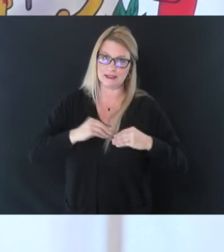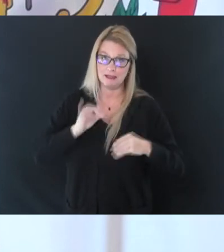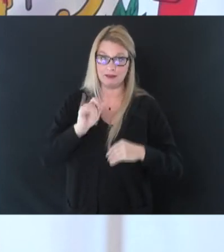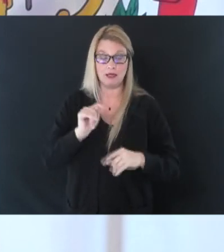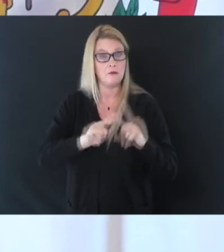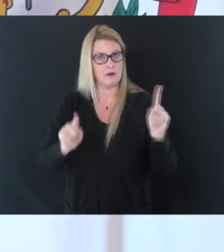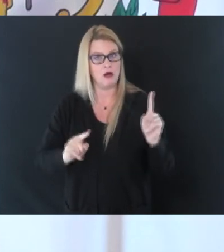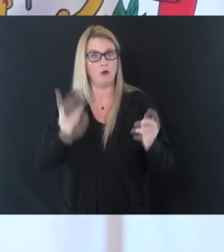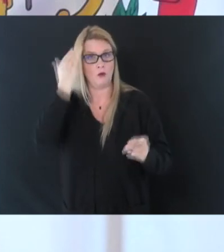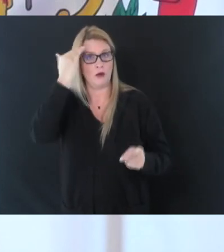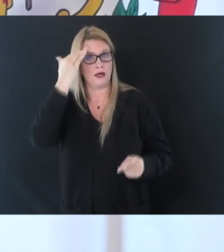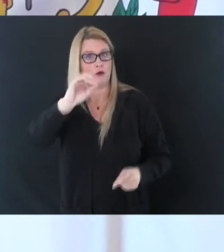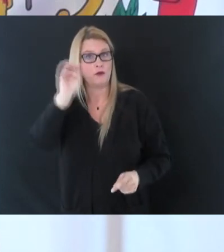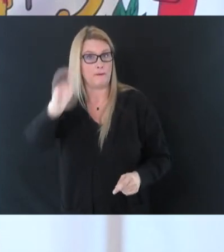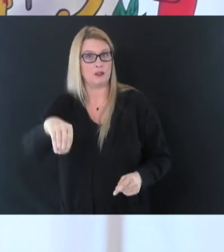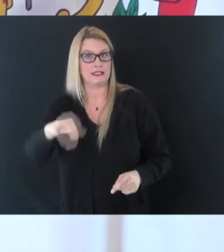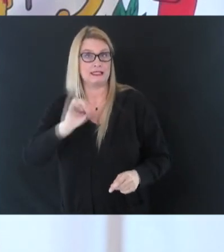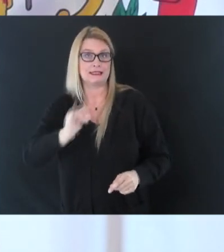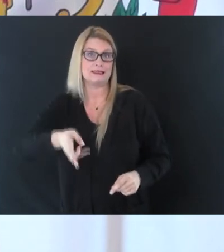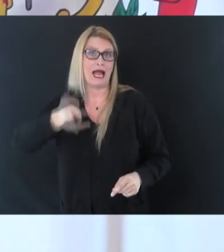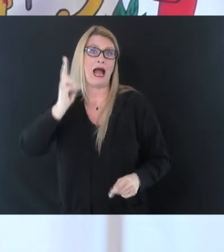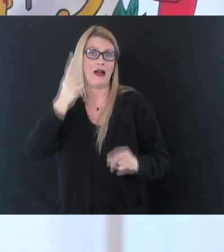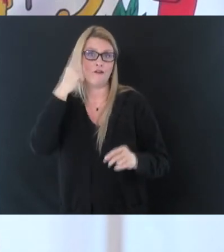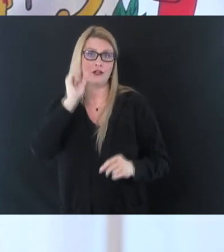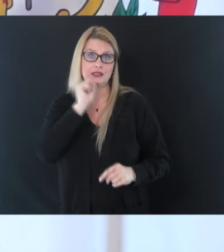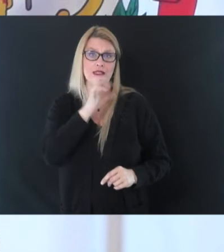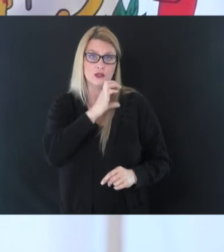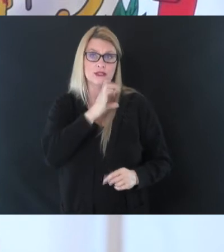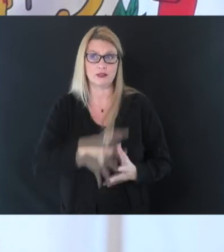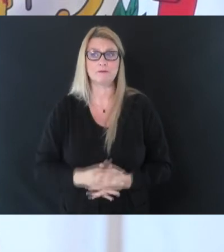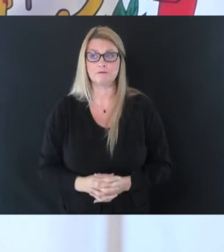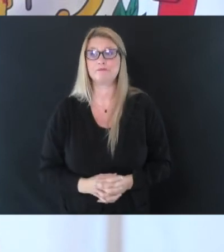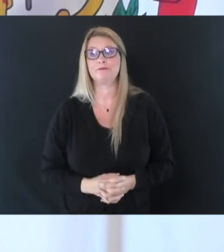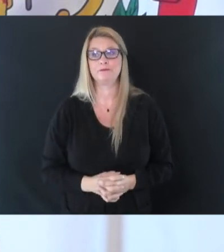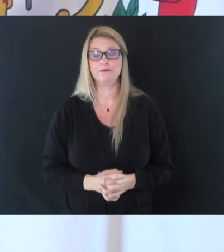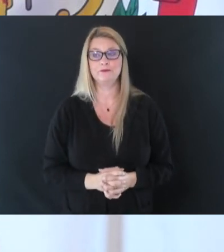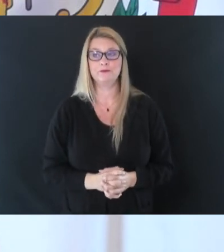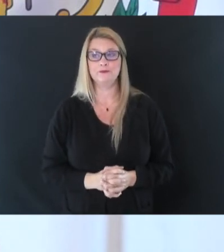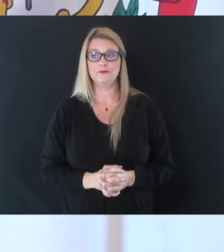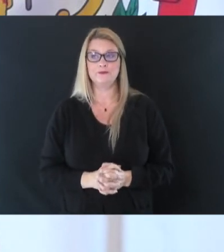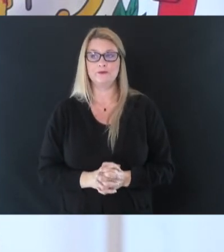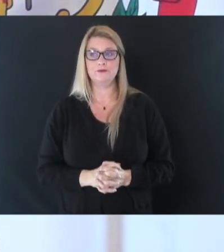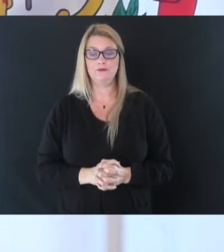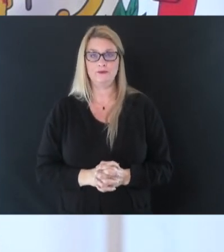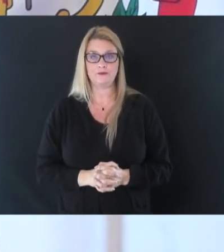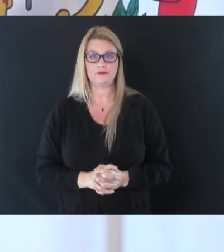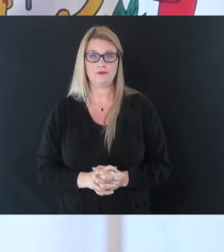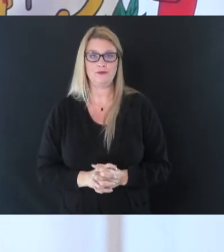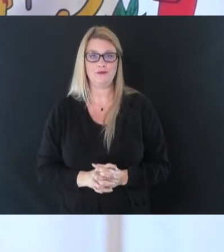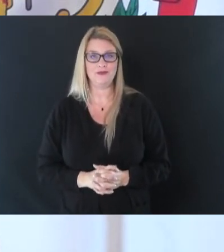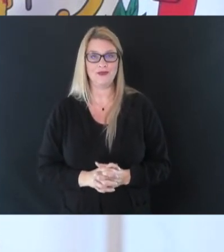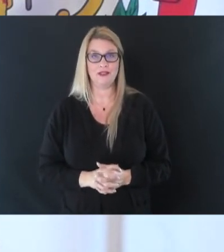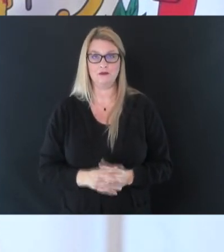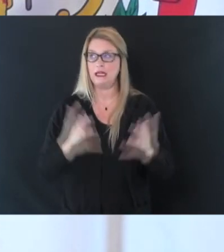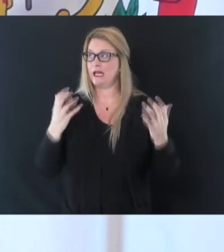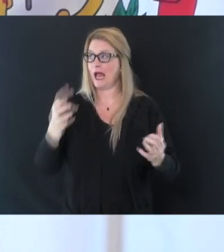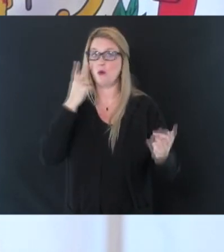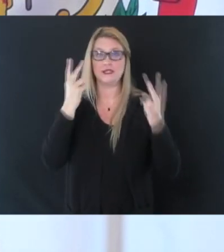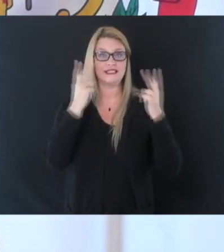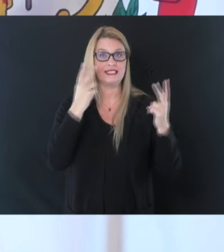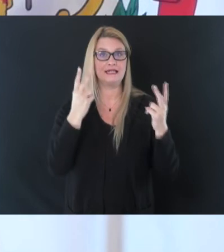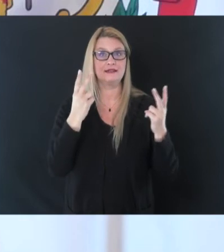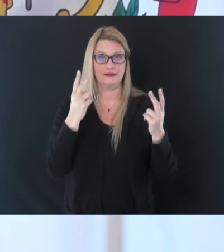the percentage was overwhelming on the number that took it. And we're starting to see some positive impacts.